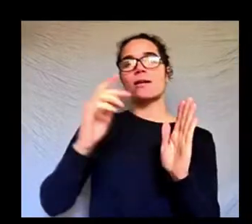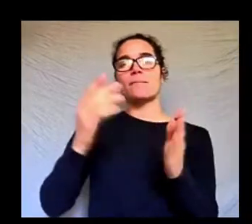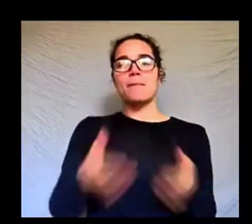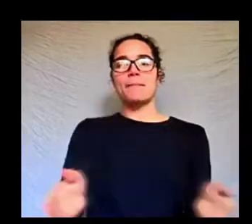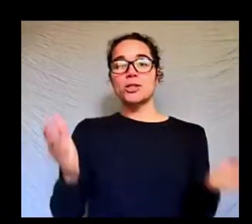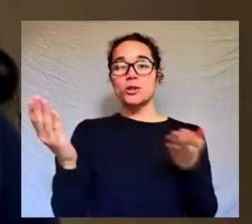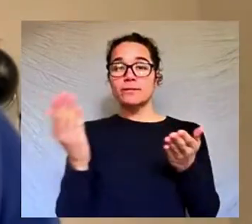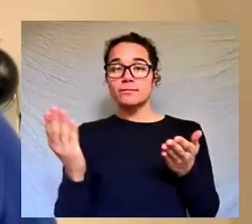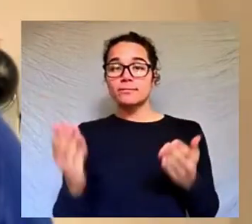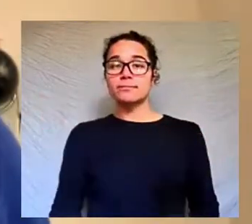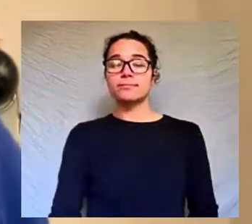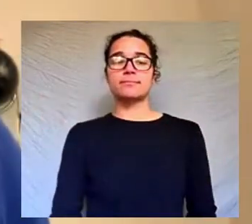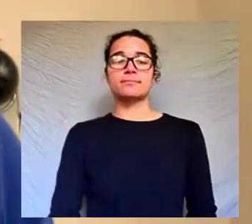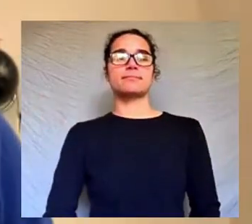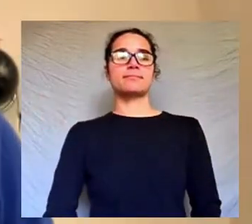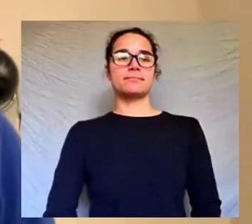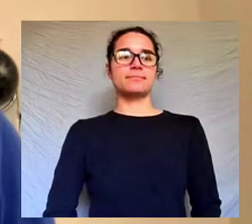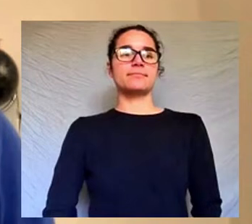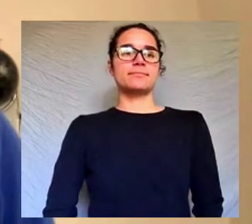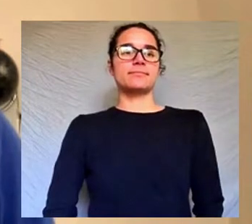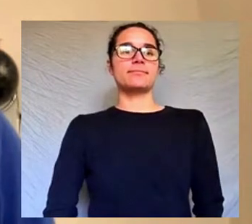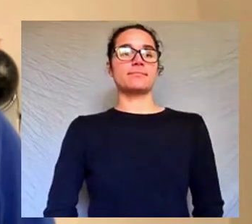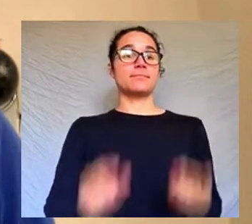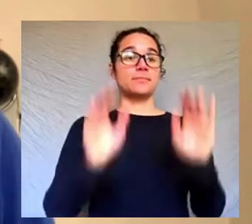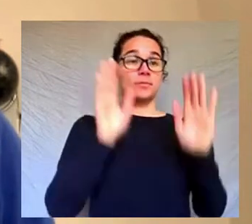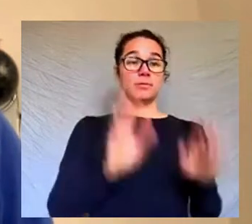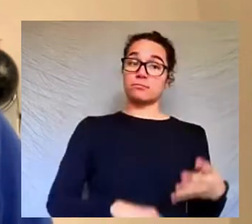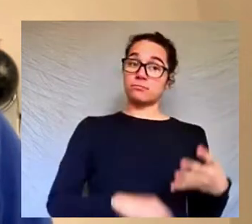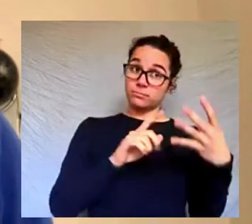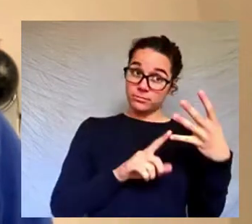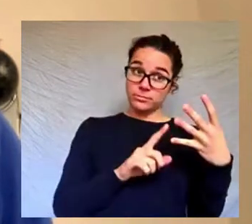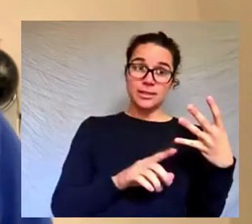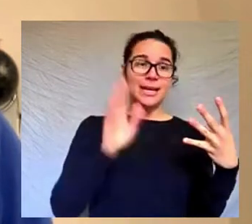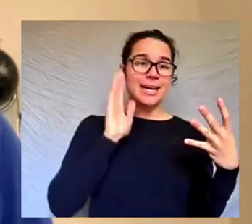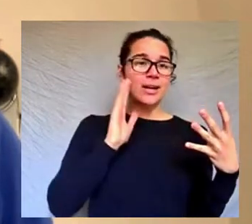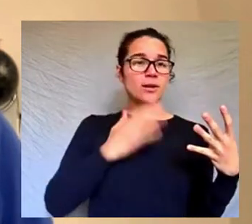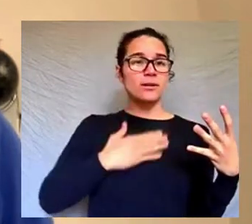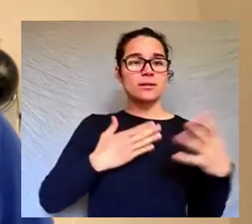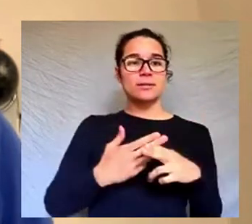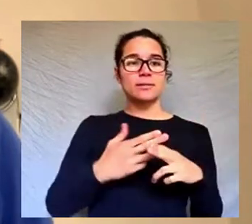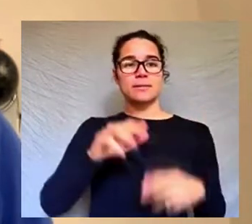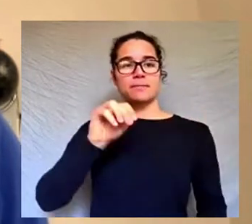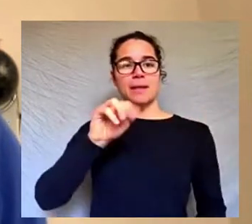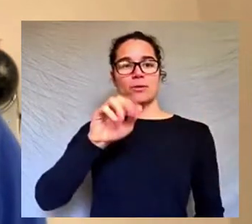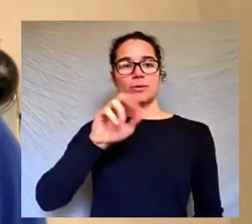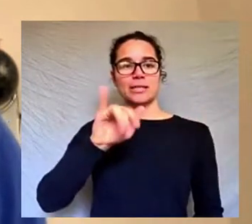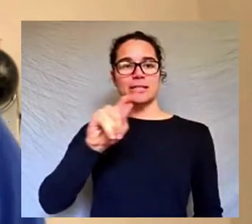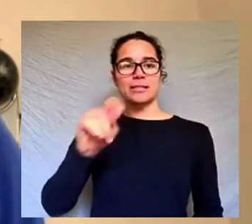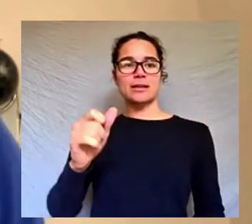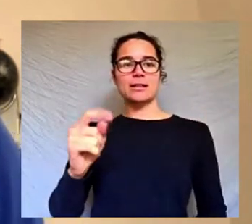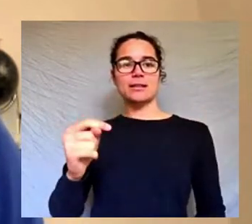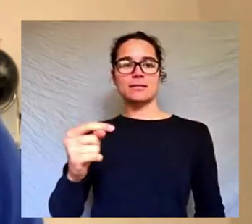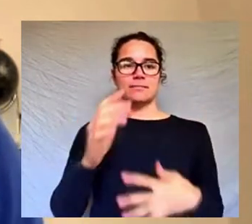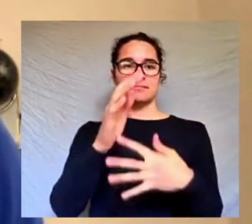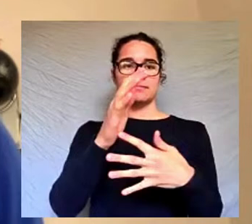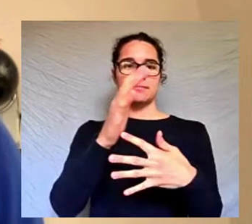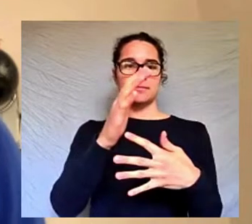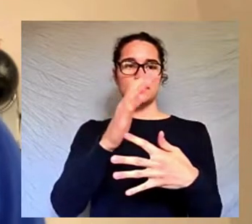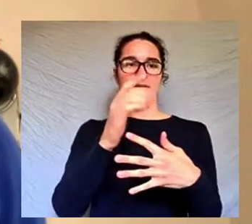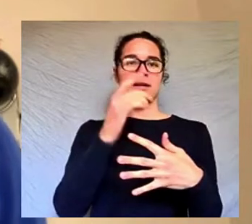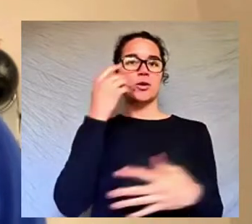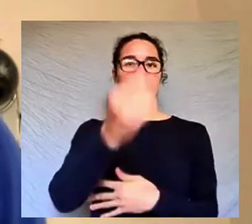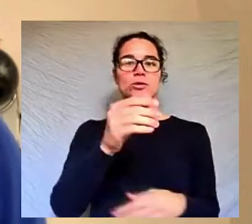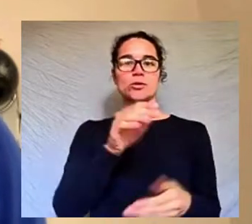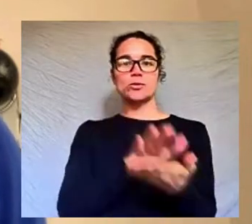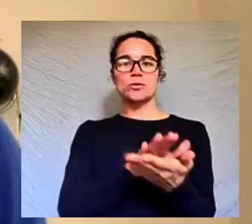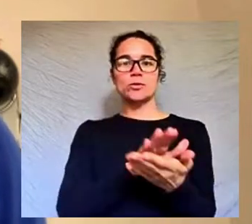Wonderful. Hello. My name is Maurits, and I'm in 11th grade. I go to school in Hialeah, Florida.